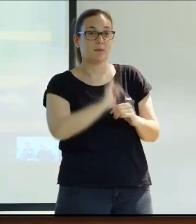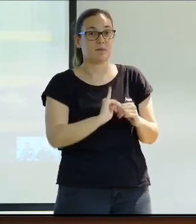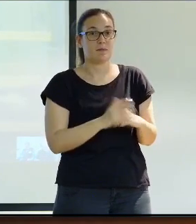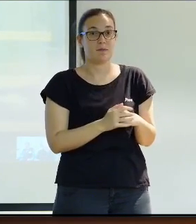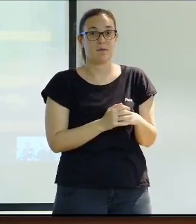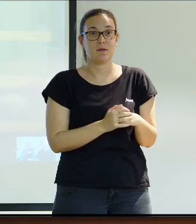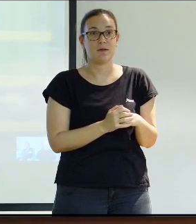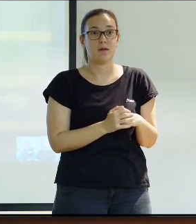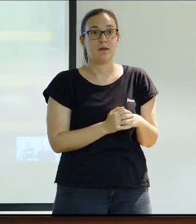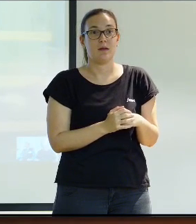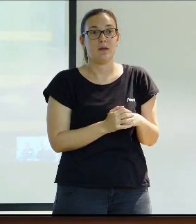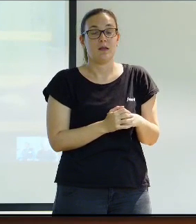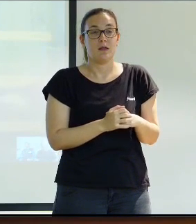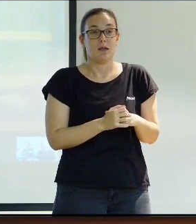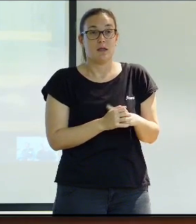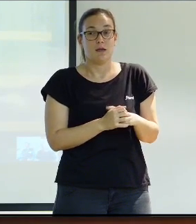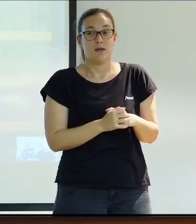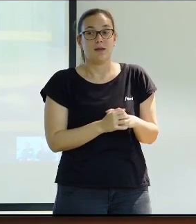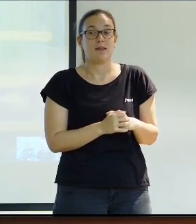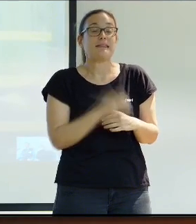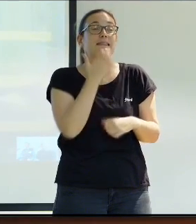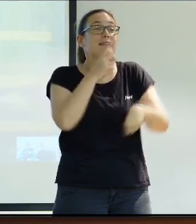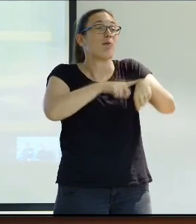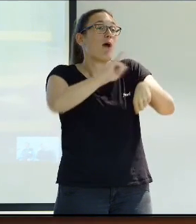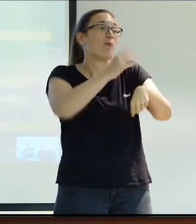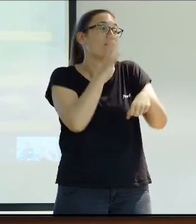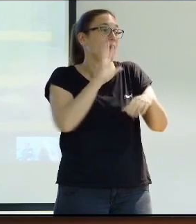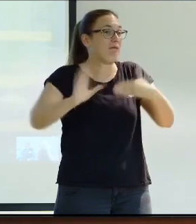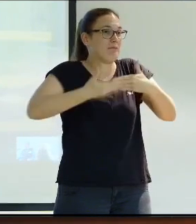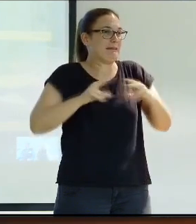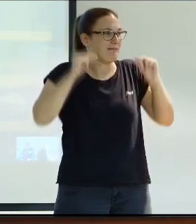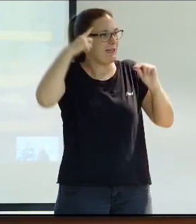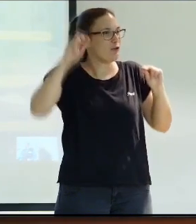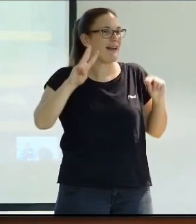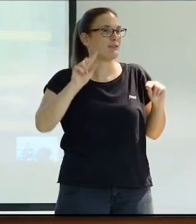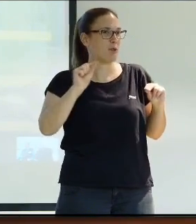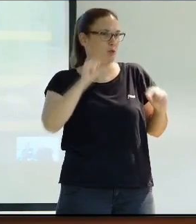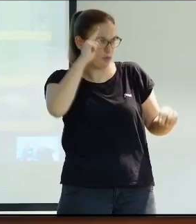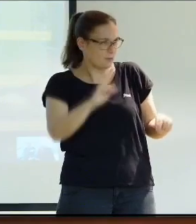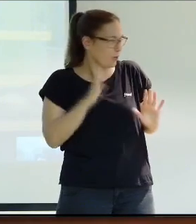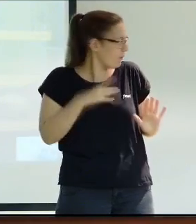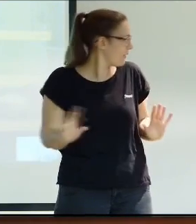that I finalized within the 3 minutes? Thank you.